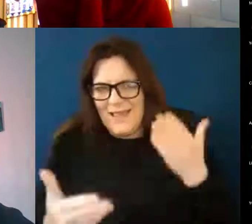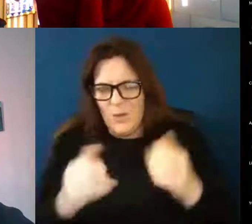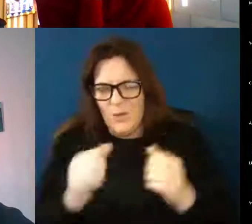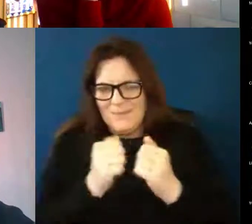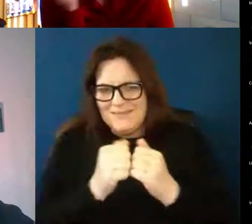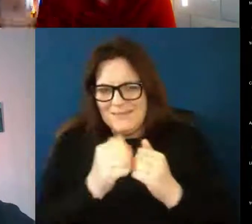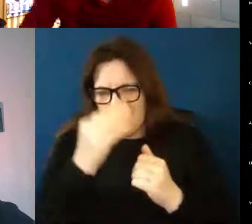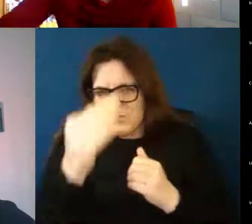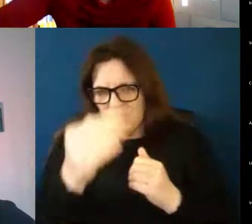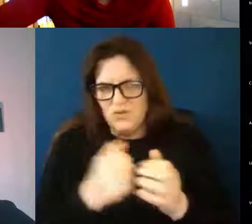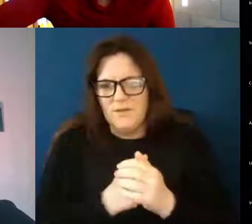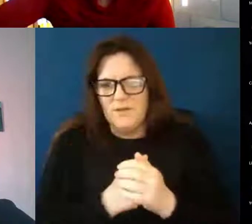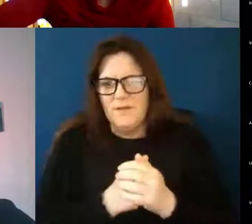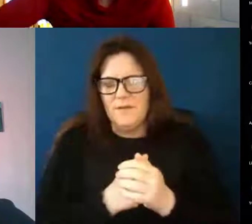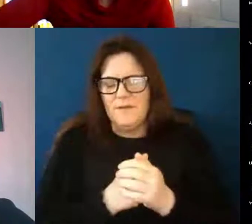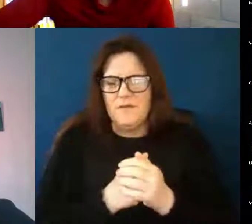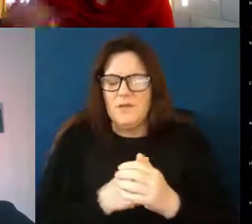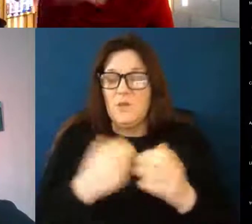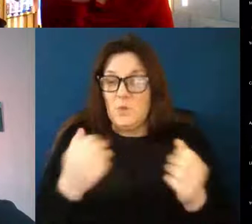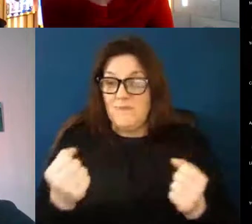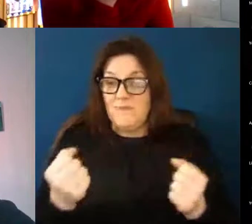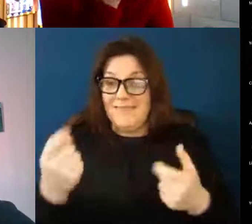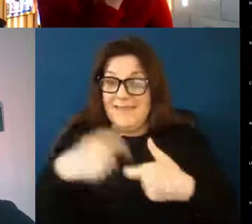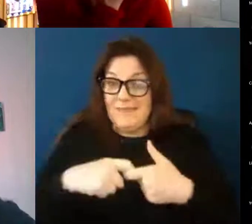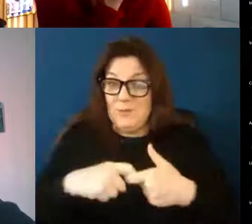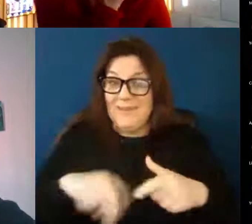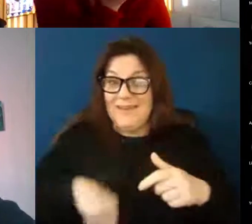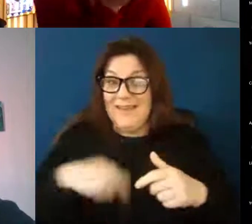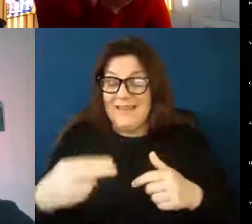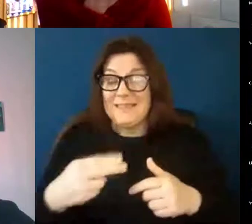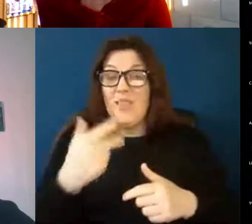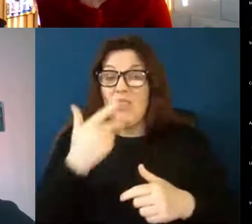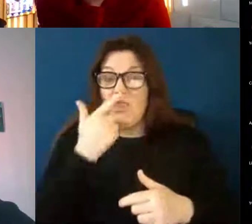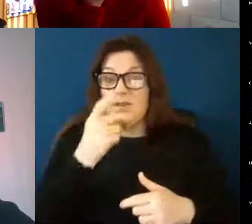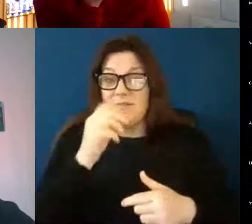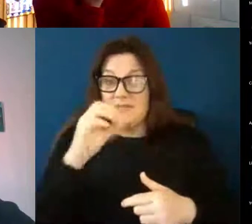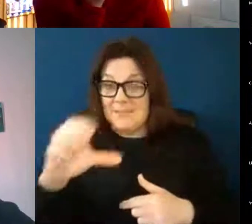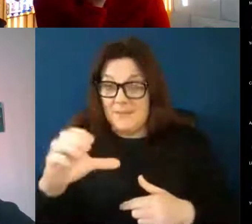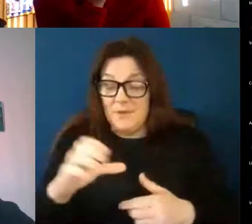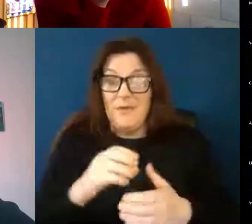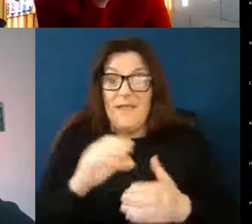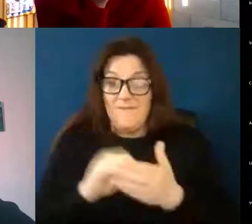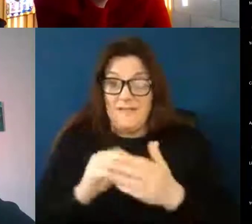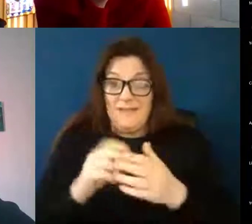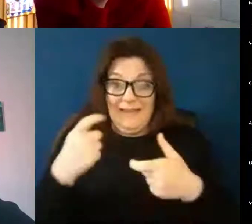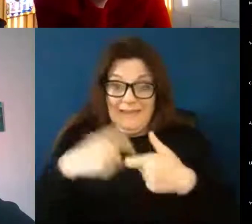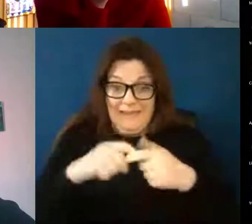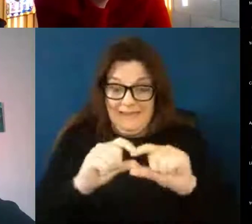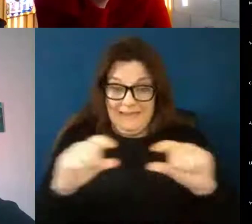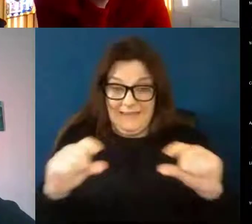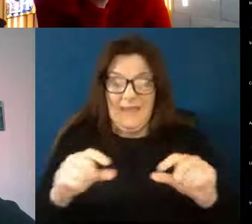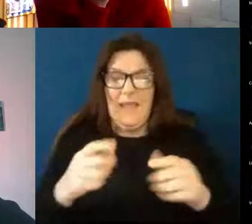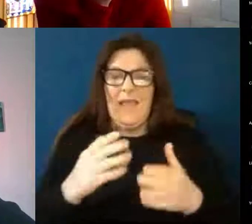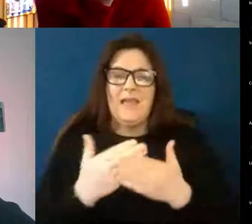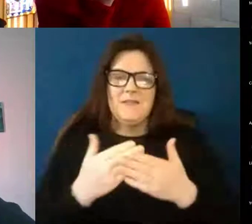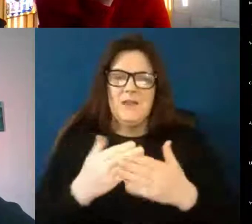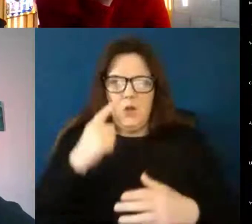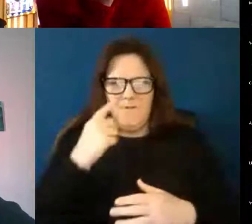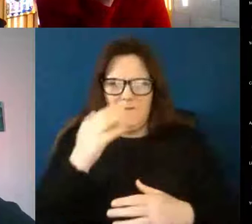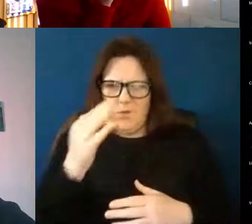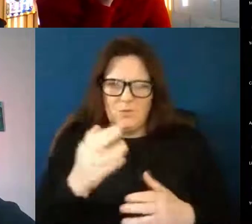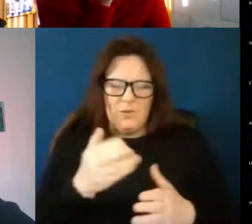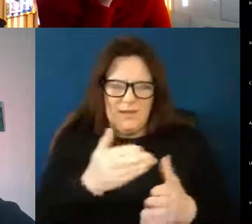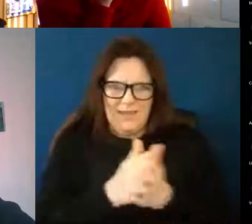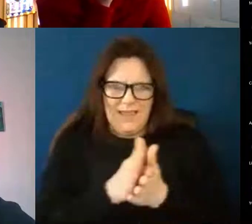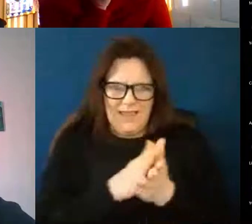future. You have the link to the next event on December 3rd. And we very much look forward to engaging with